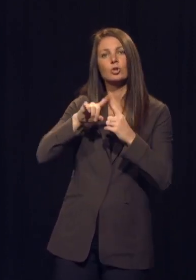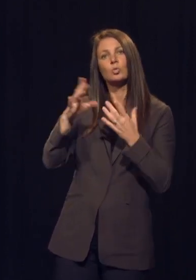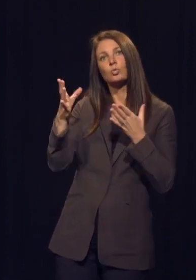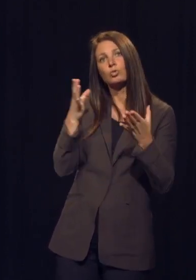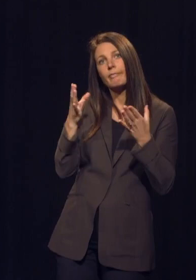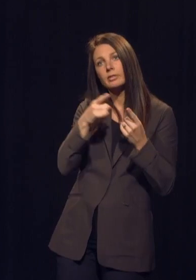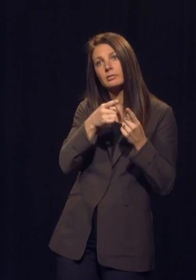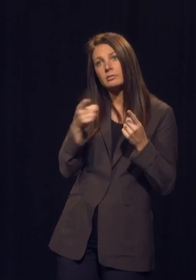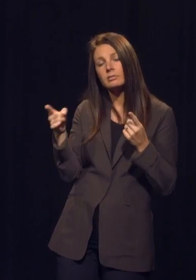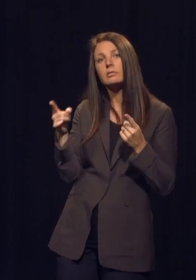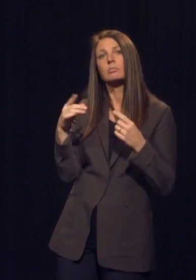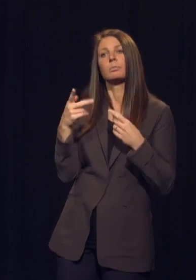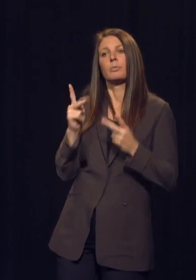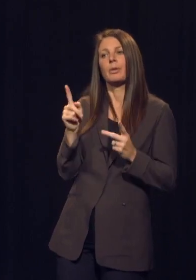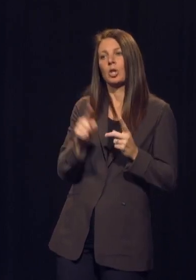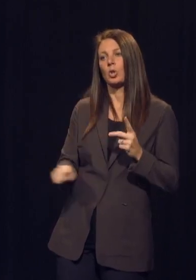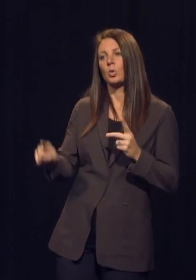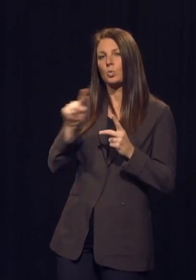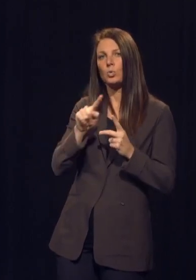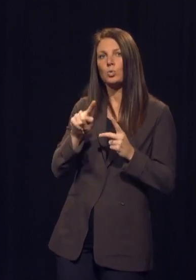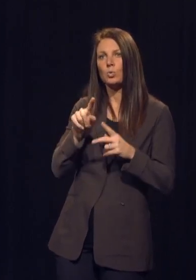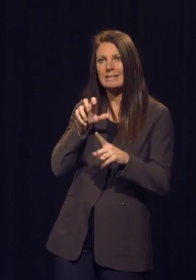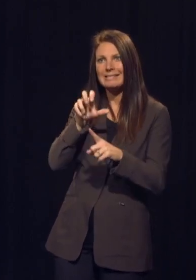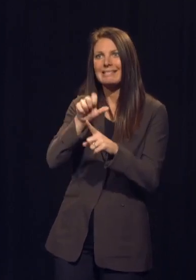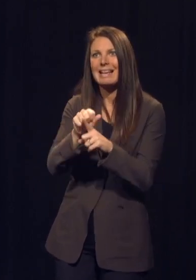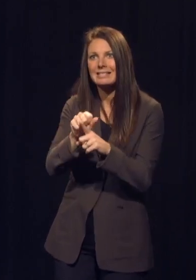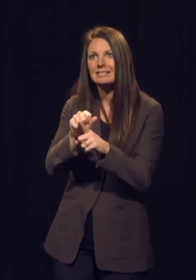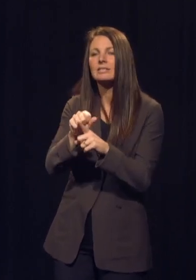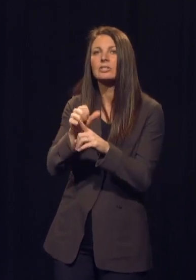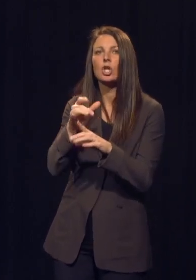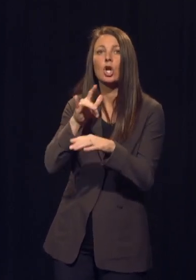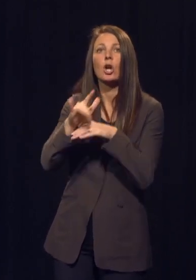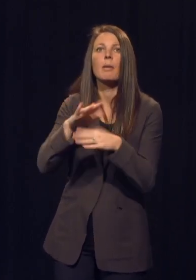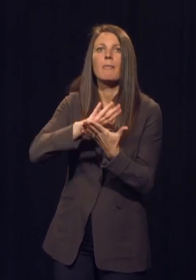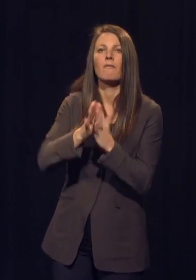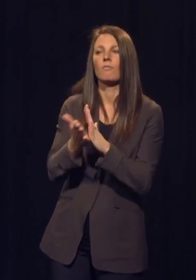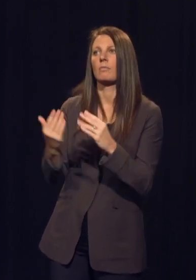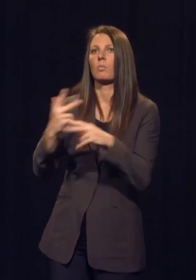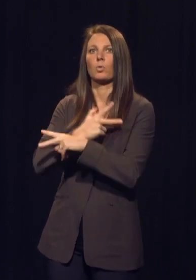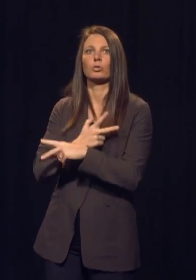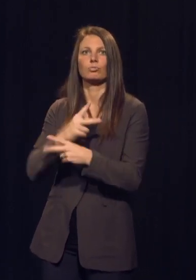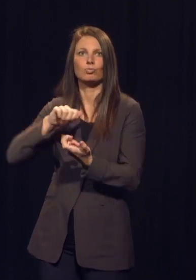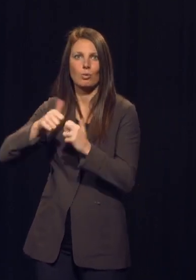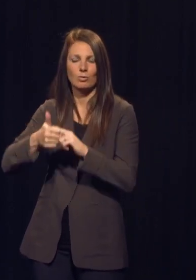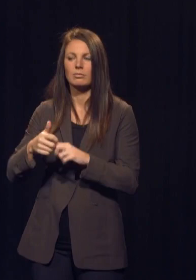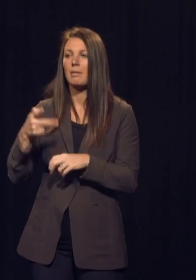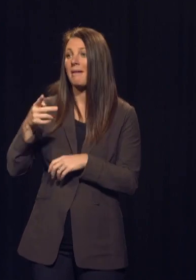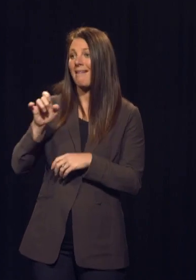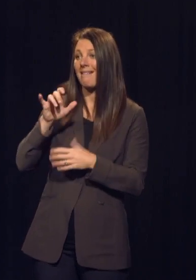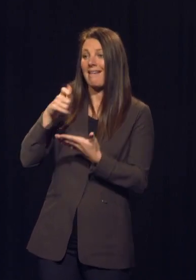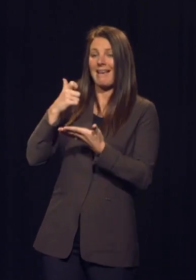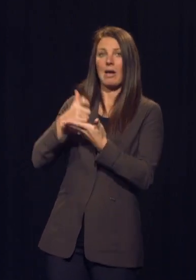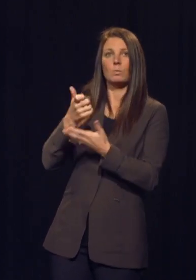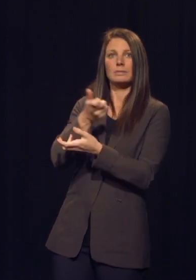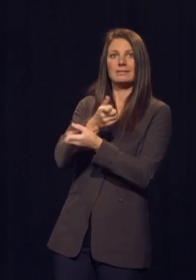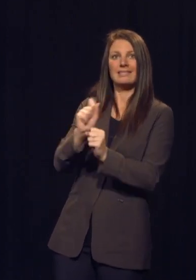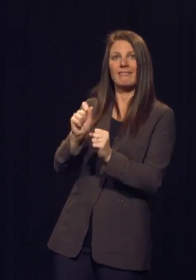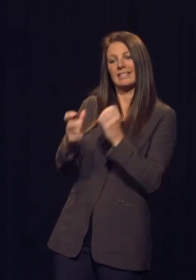services which allow you to catch things before they become problems. And because Pennie can help you save on health